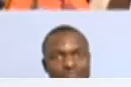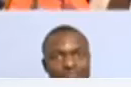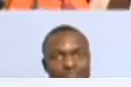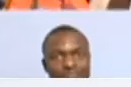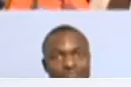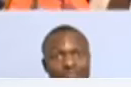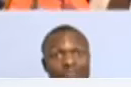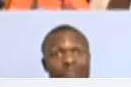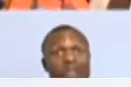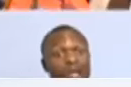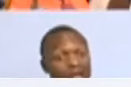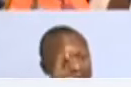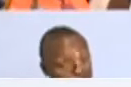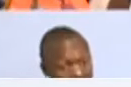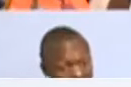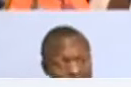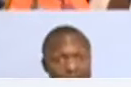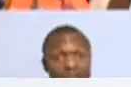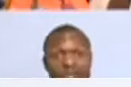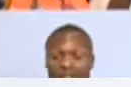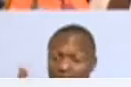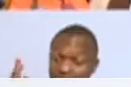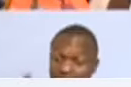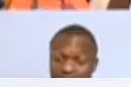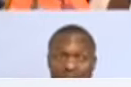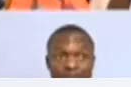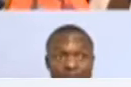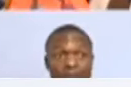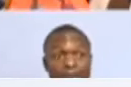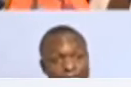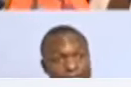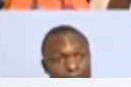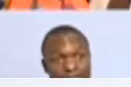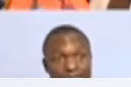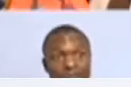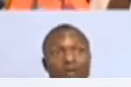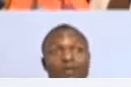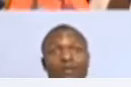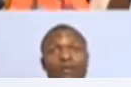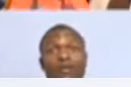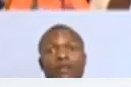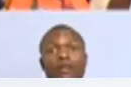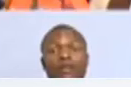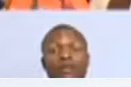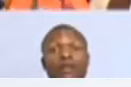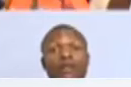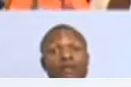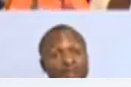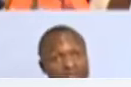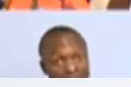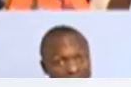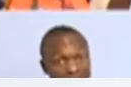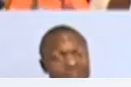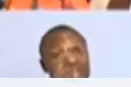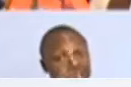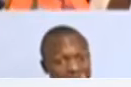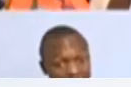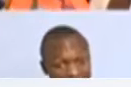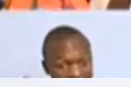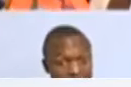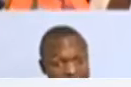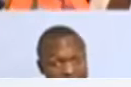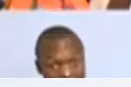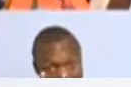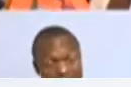the rights and obligations of citizens is essential, but every right ends somewhere, but someone else's